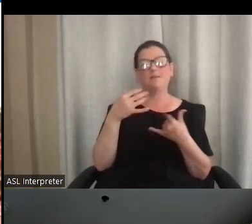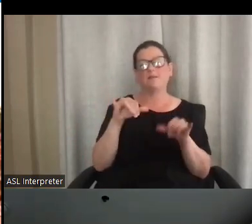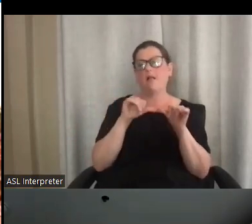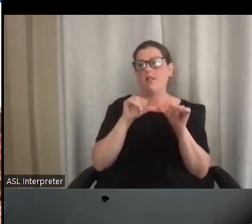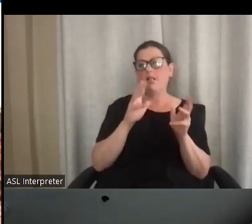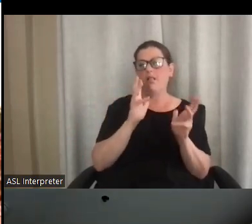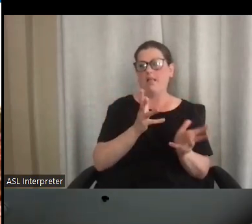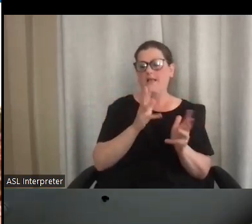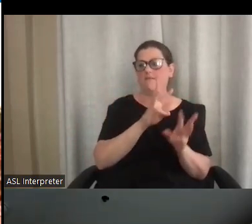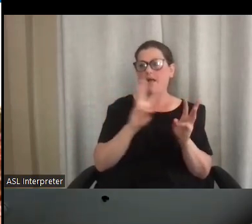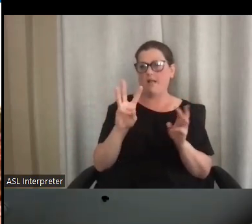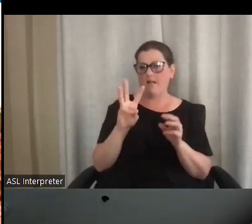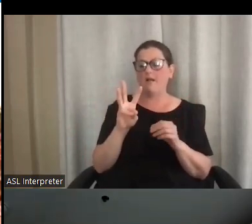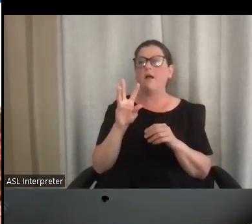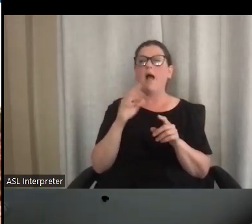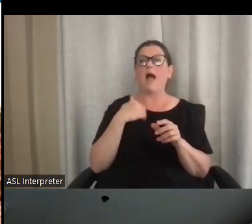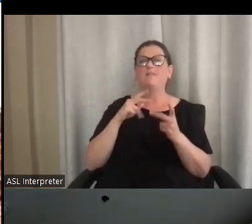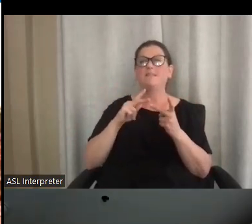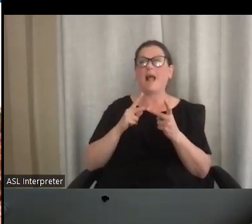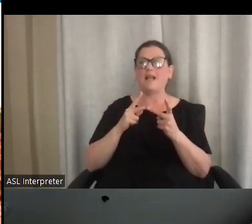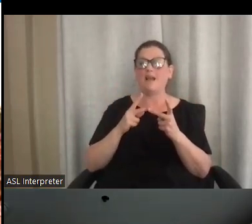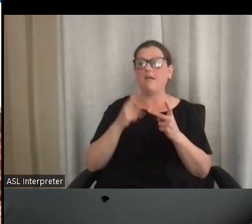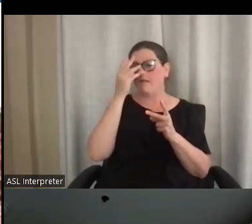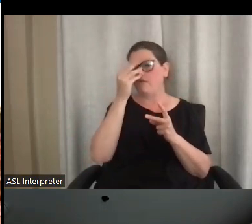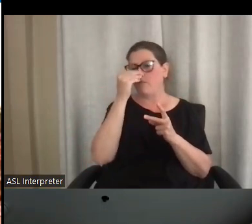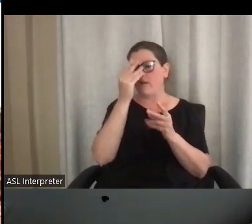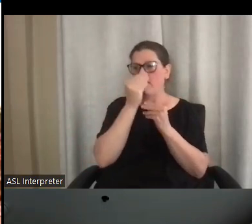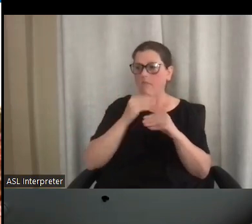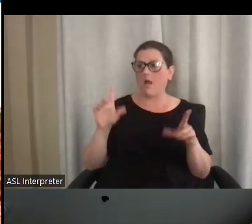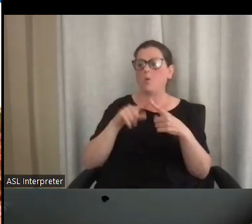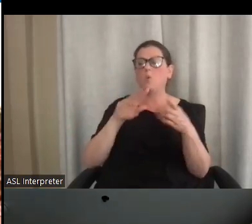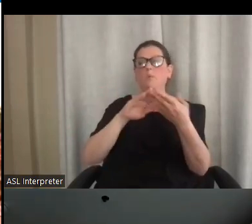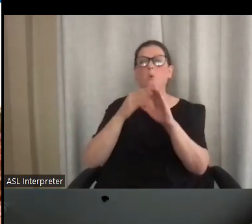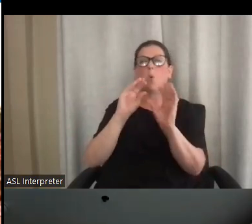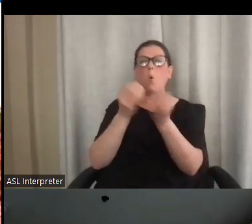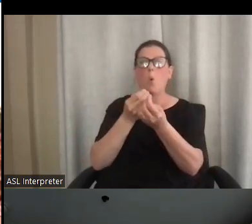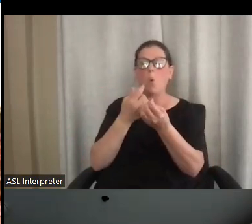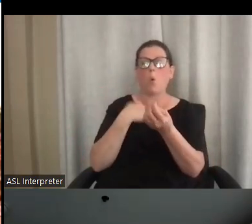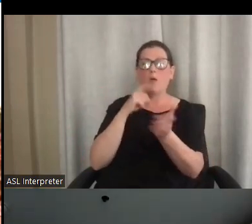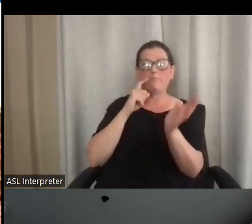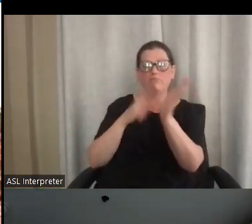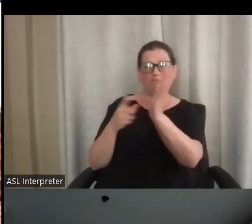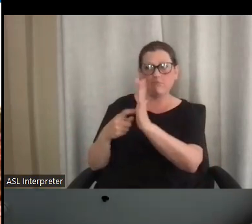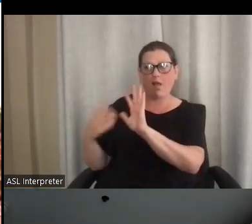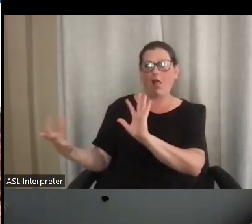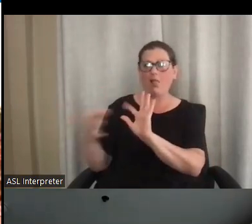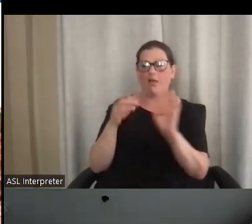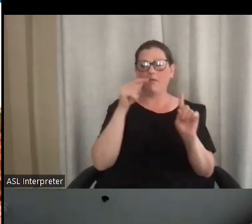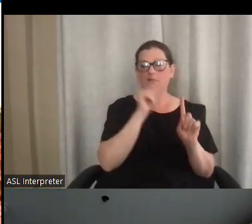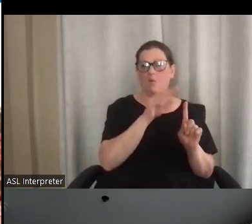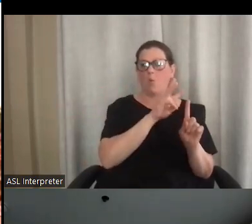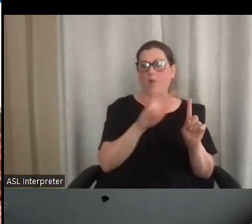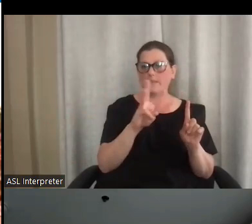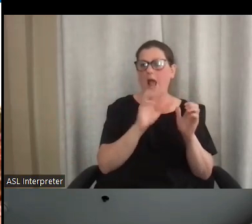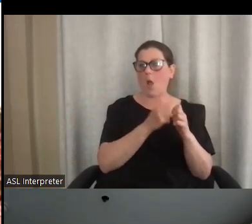a secondary campaign that sent information to community organizations that we identified and linked them to this website and information about how to share